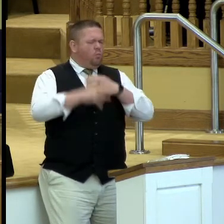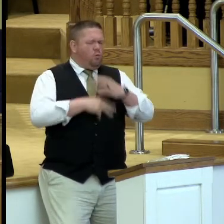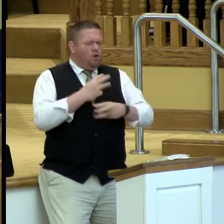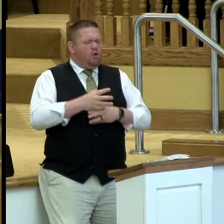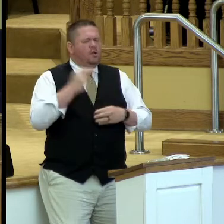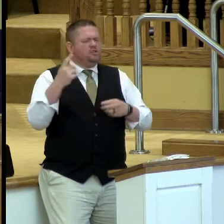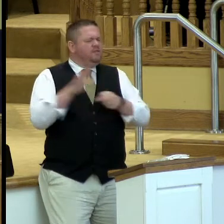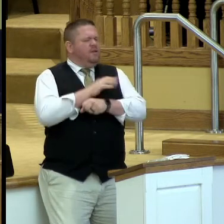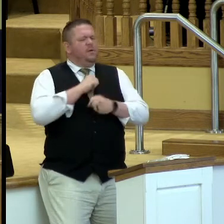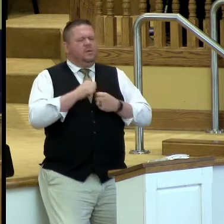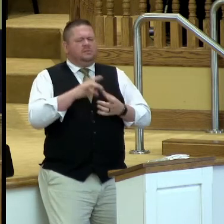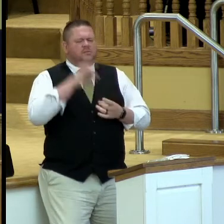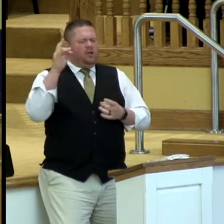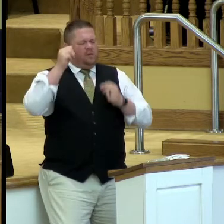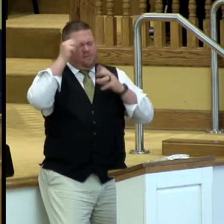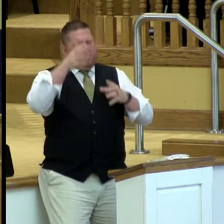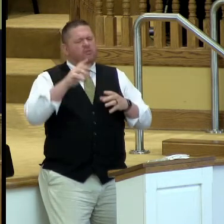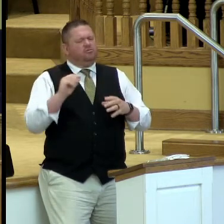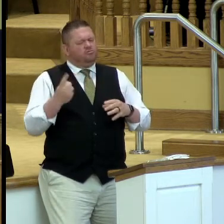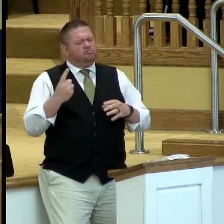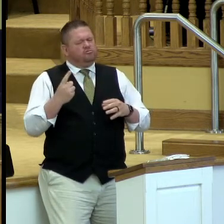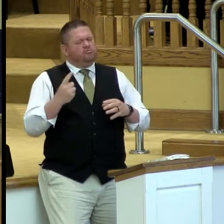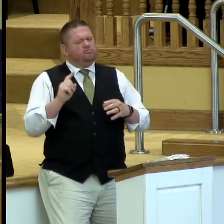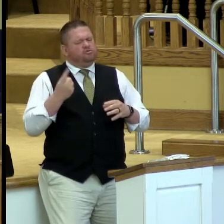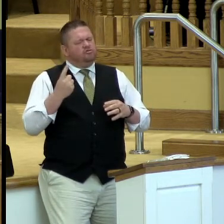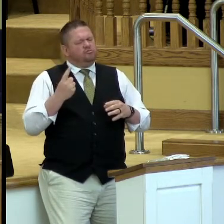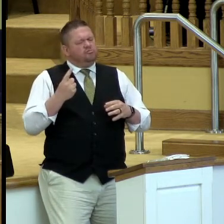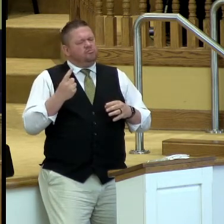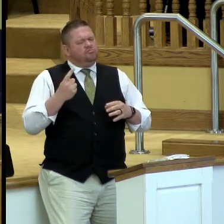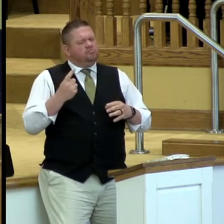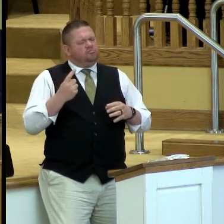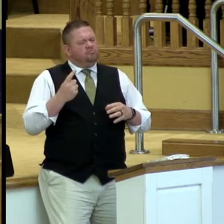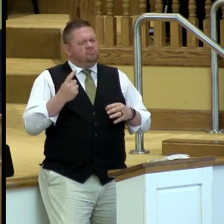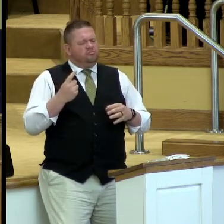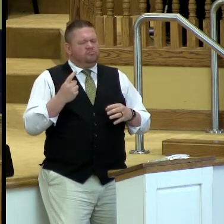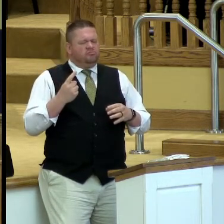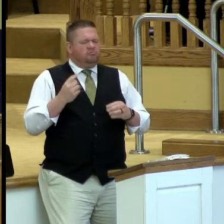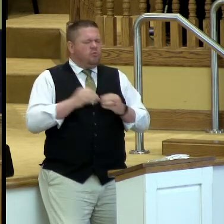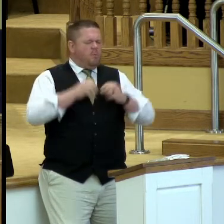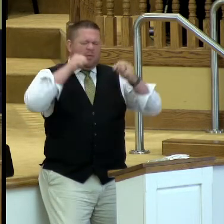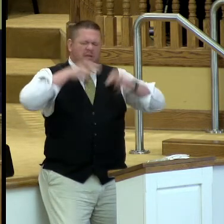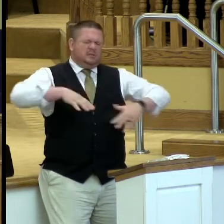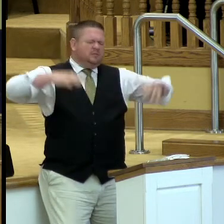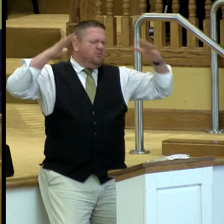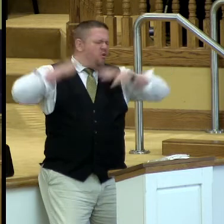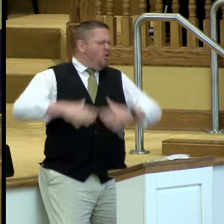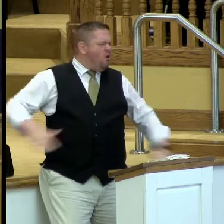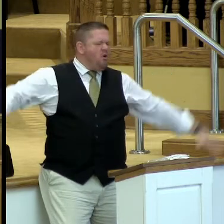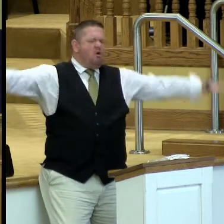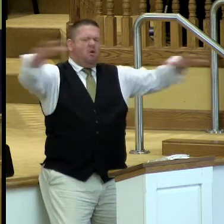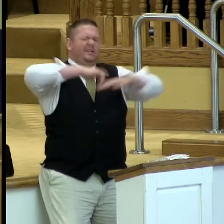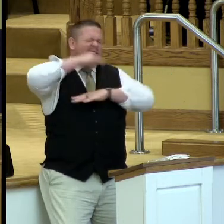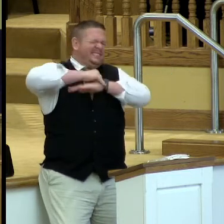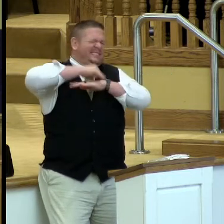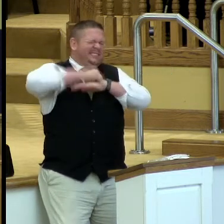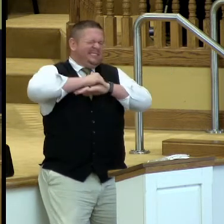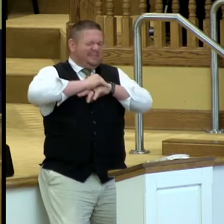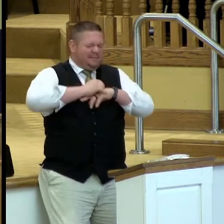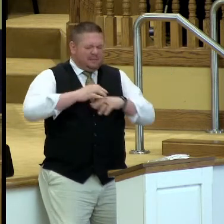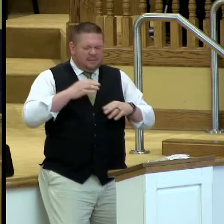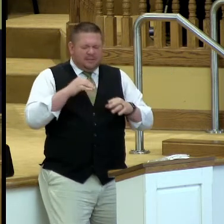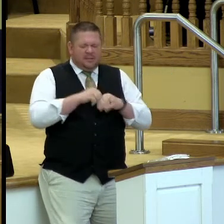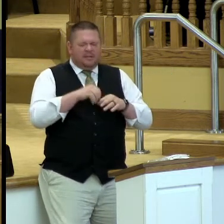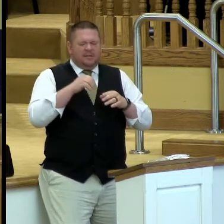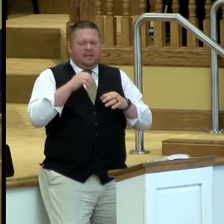this world, Lord, and just fill me with the Spirit, Father, and just unload more blessings upon each one of us, Lord, that we could all reap from